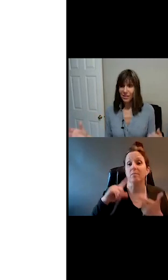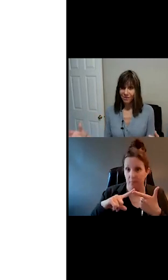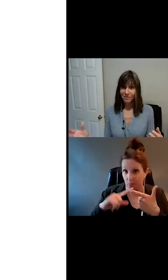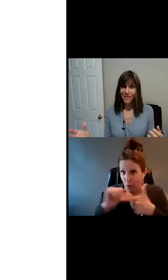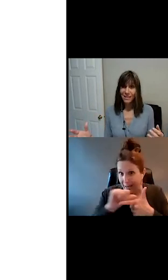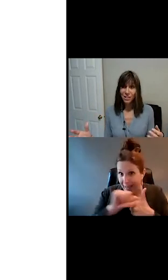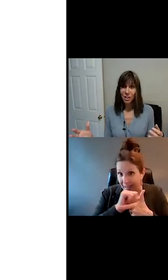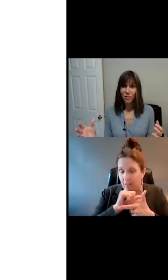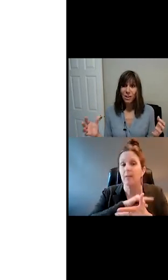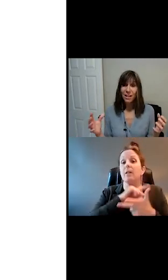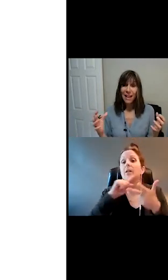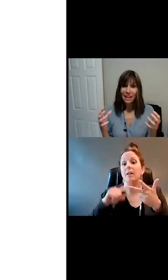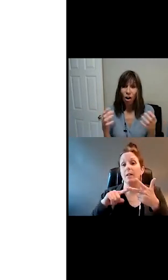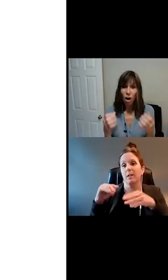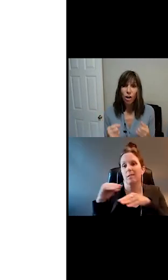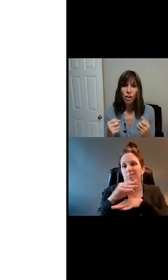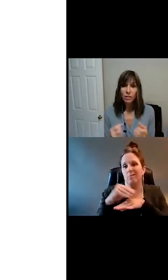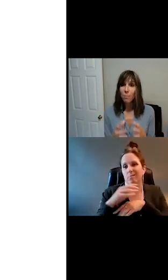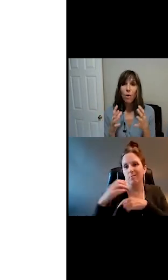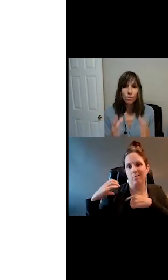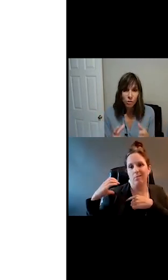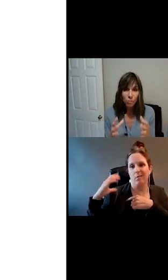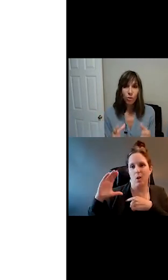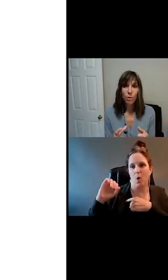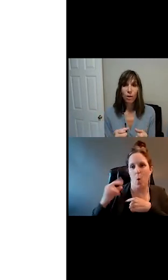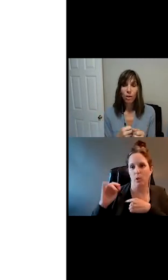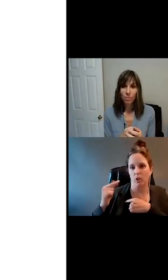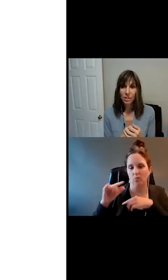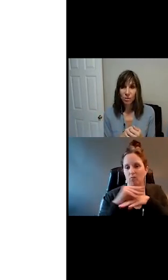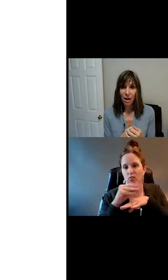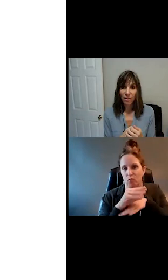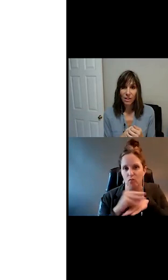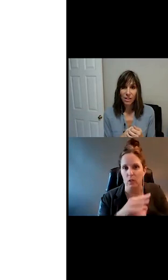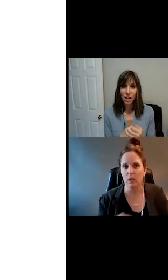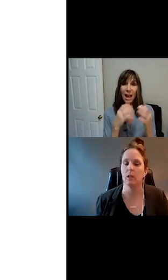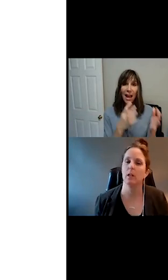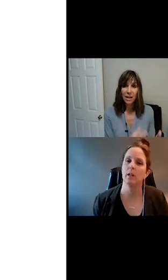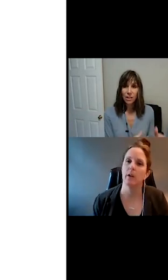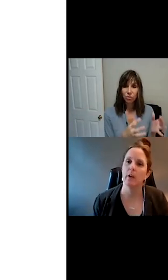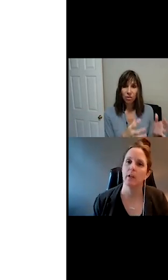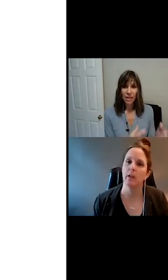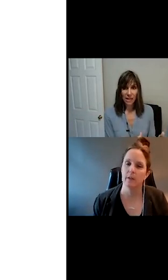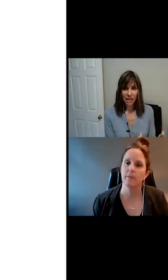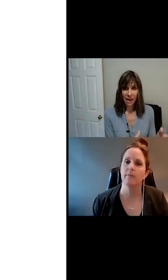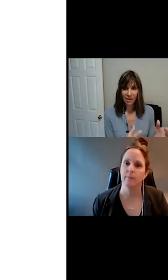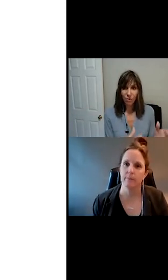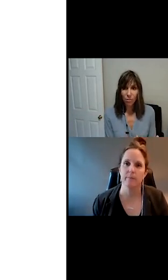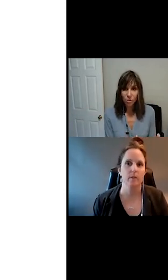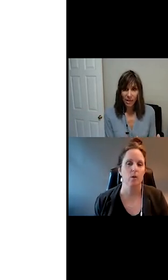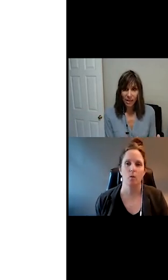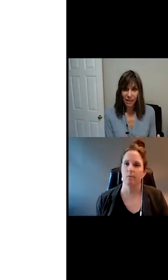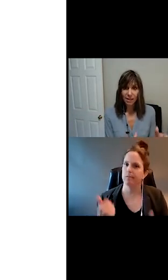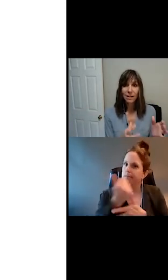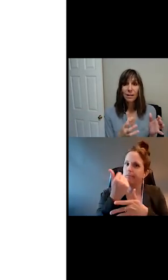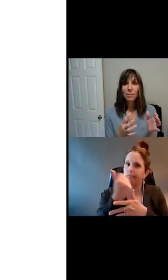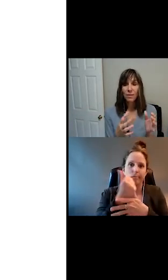there's coaching, right? So that on the most important part of the competency driver is any training, any